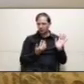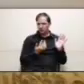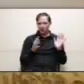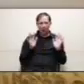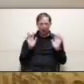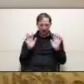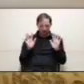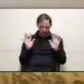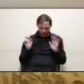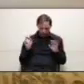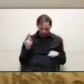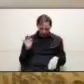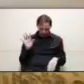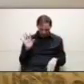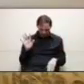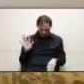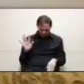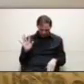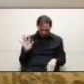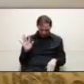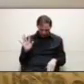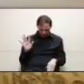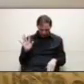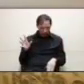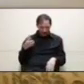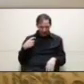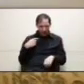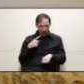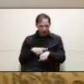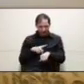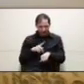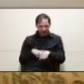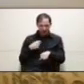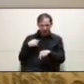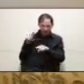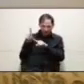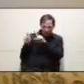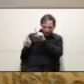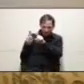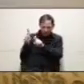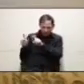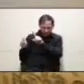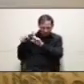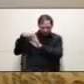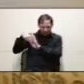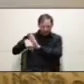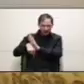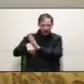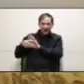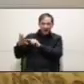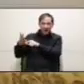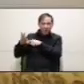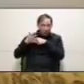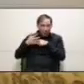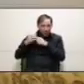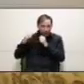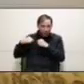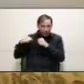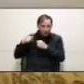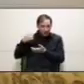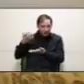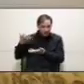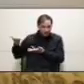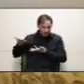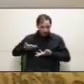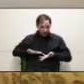Okay, don't be so, it's taking a lot of time to try and probe. Can you show us this acknowledgement of it? Yes, All right.